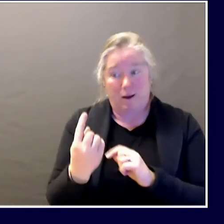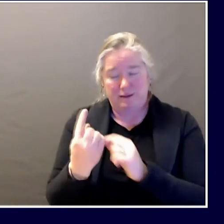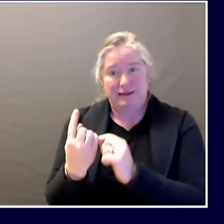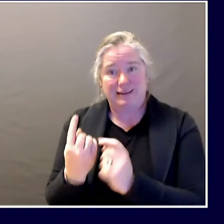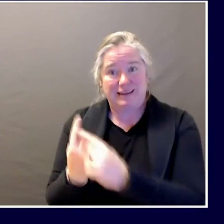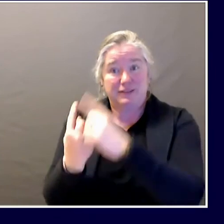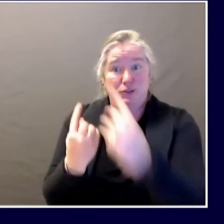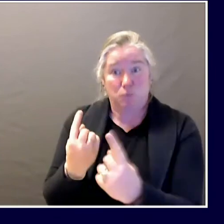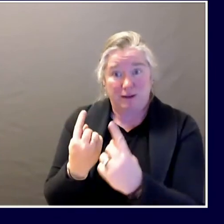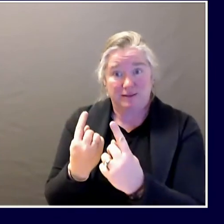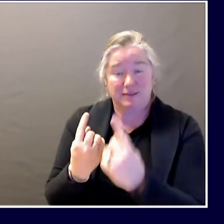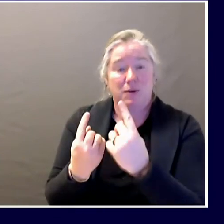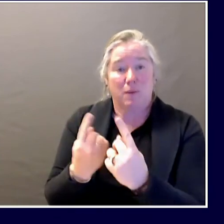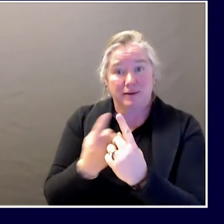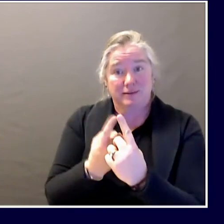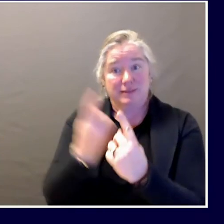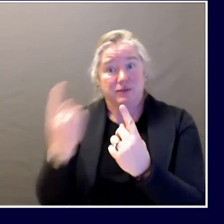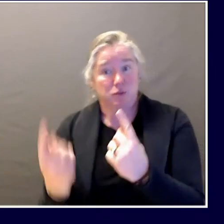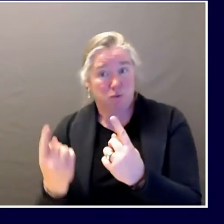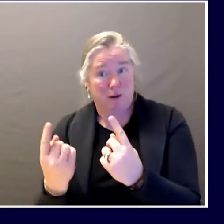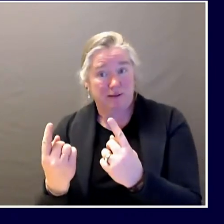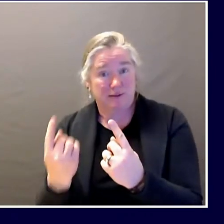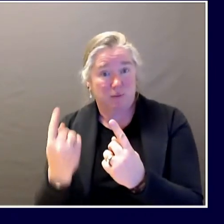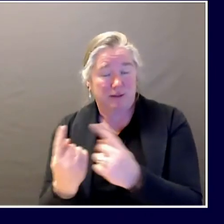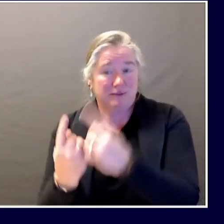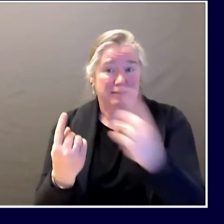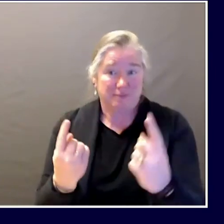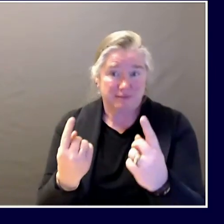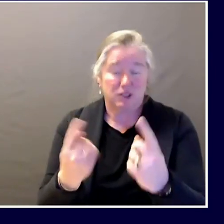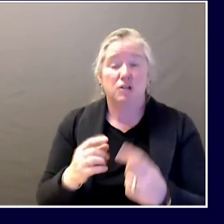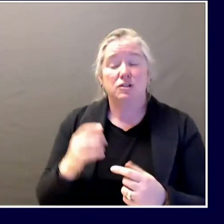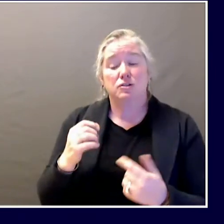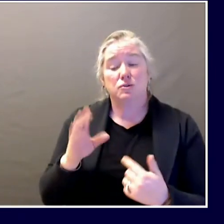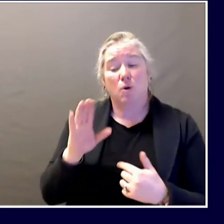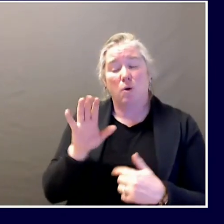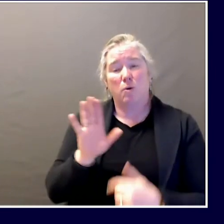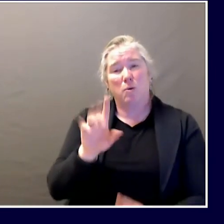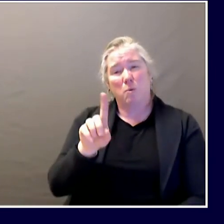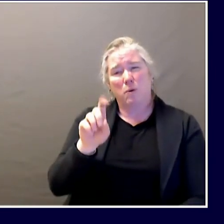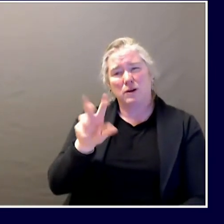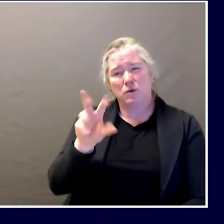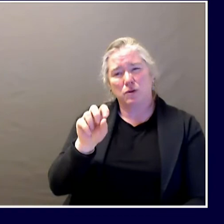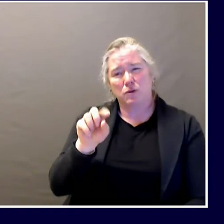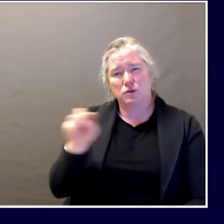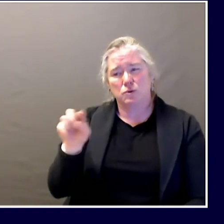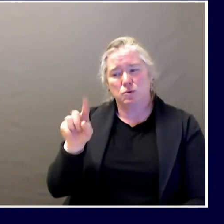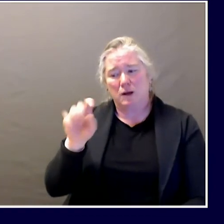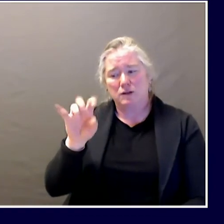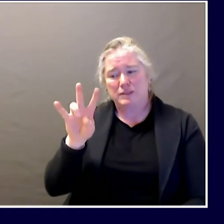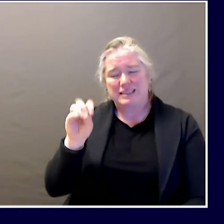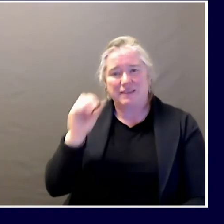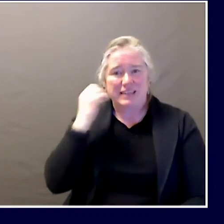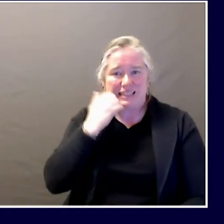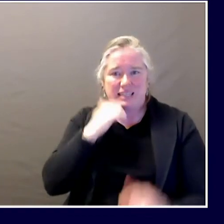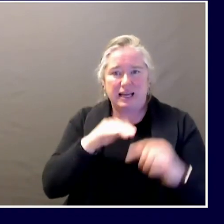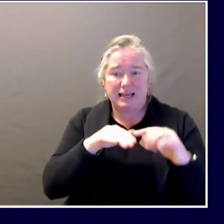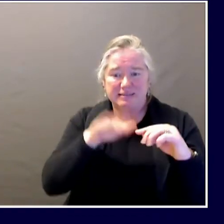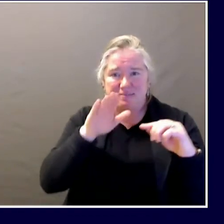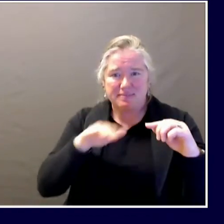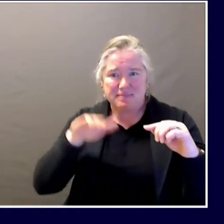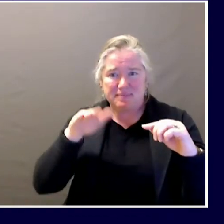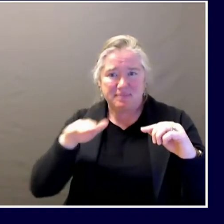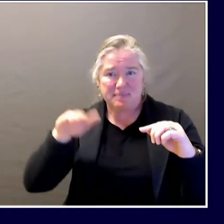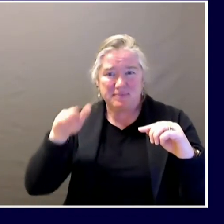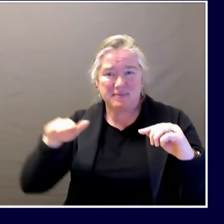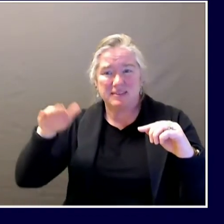so long as we're staying in that 130 to 170 cases per day, that suggests a static degree of